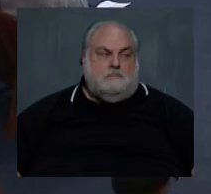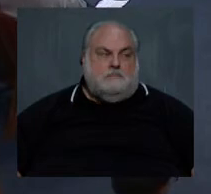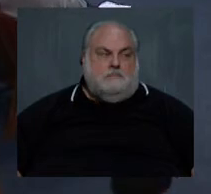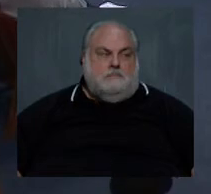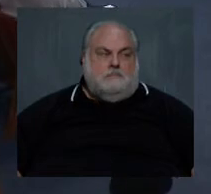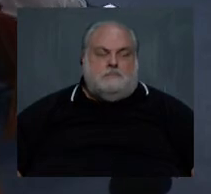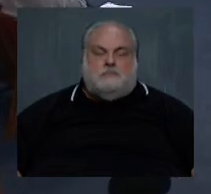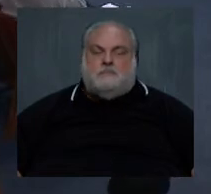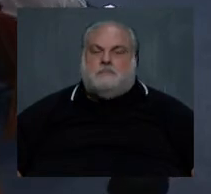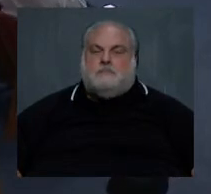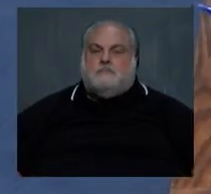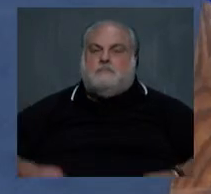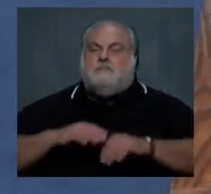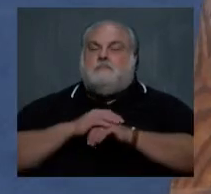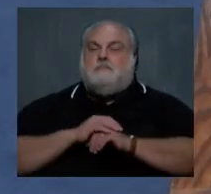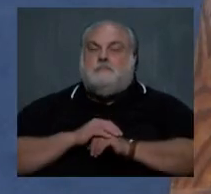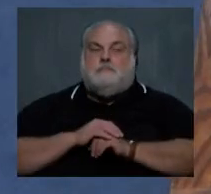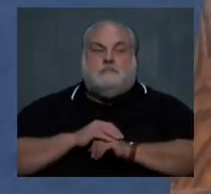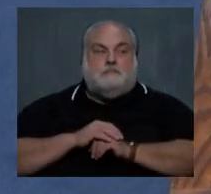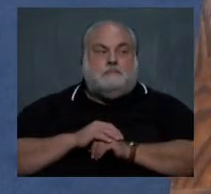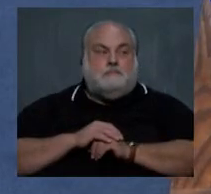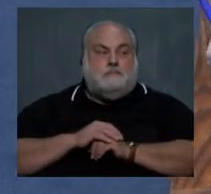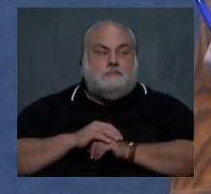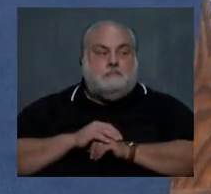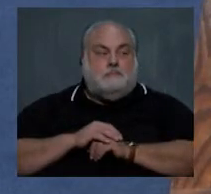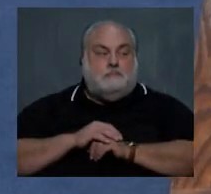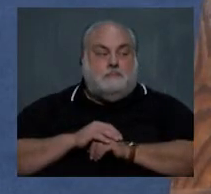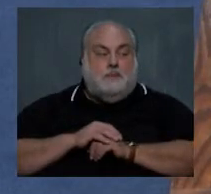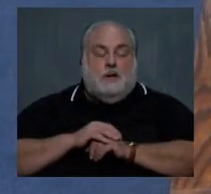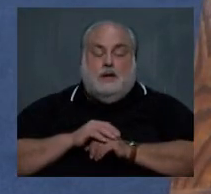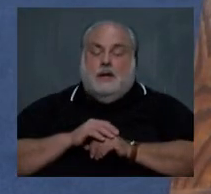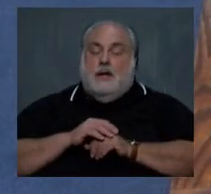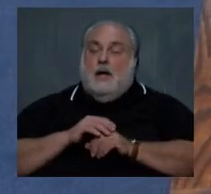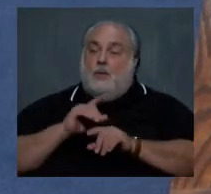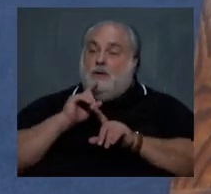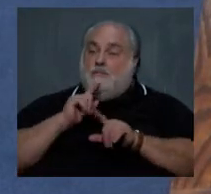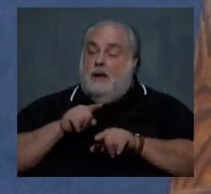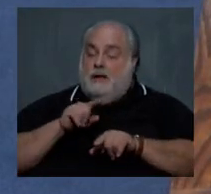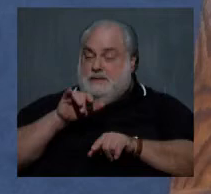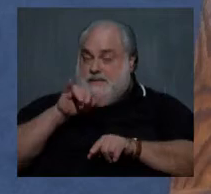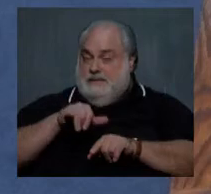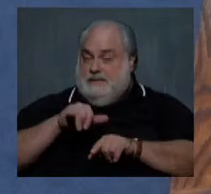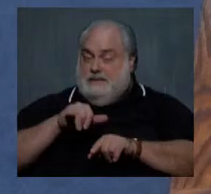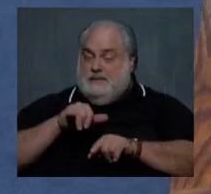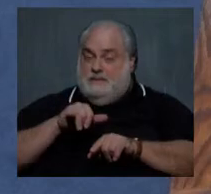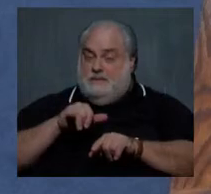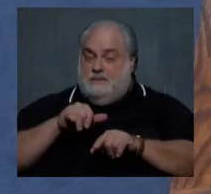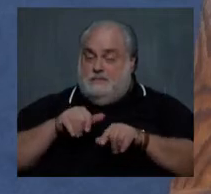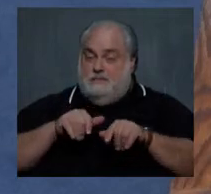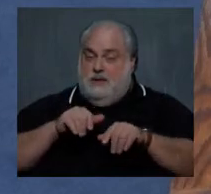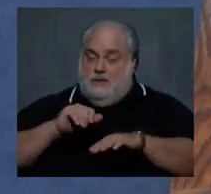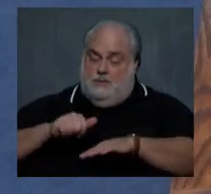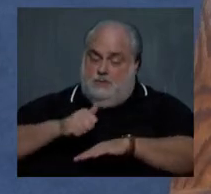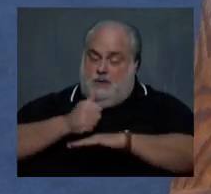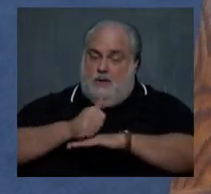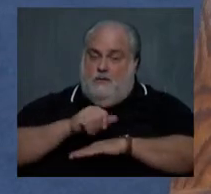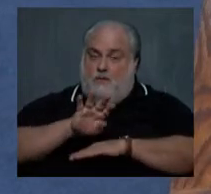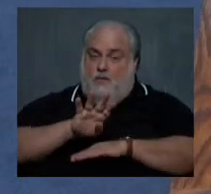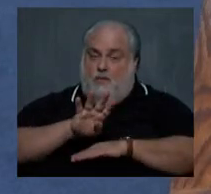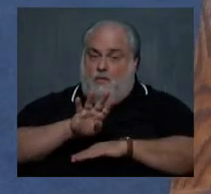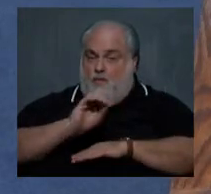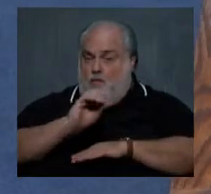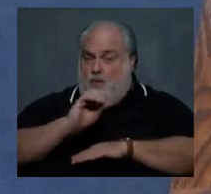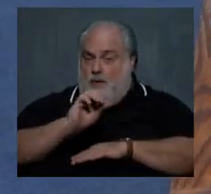Well, Mayor, Vice Mayor, members of the board, Director Wright, Yes. what this is this is located at